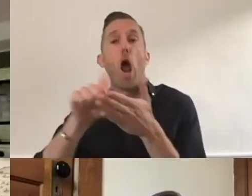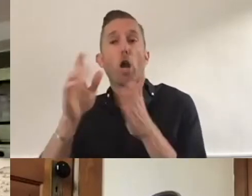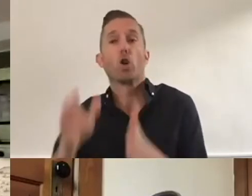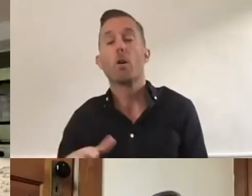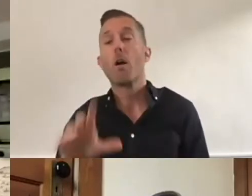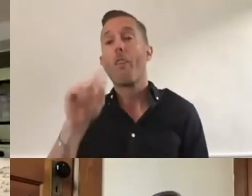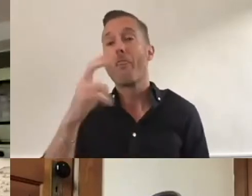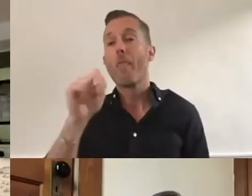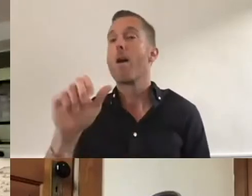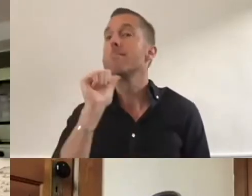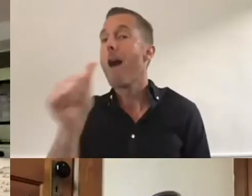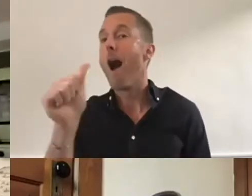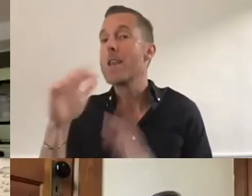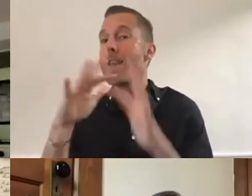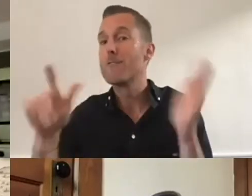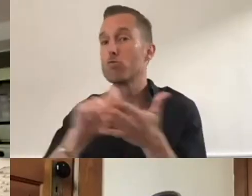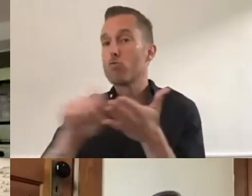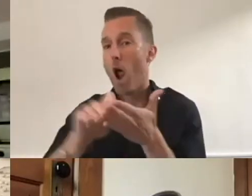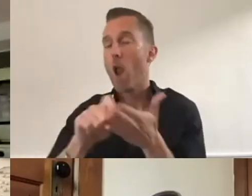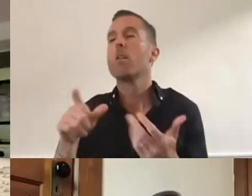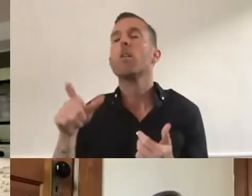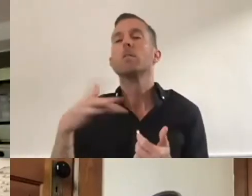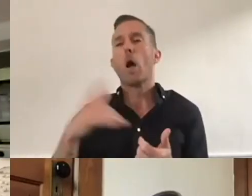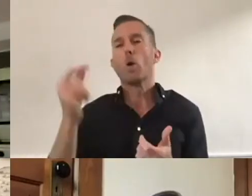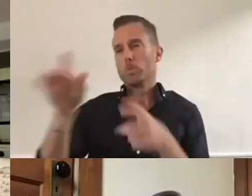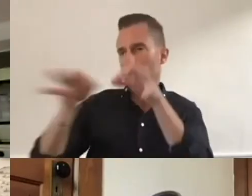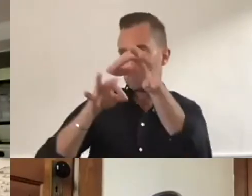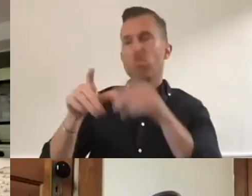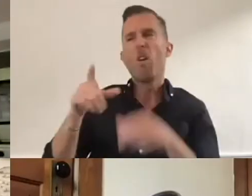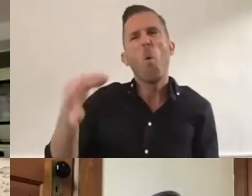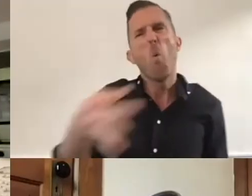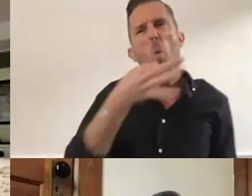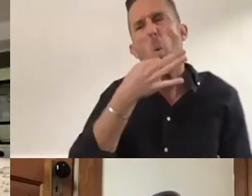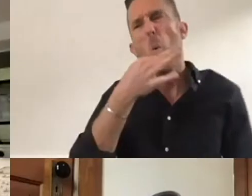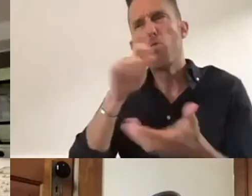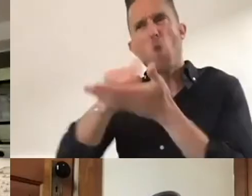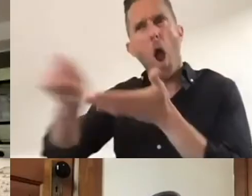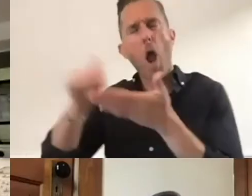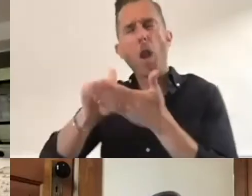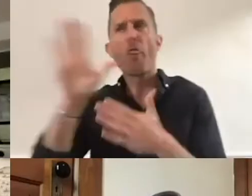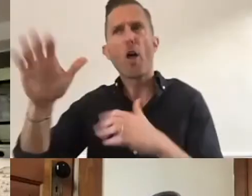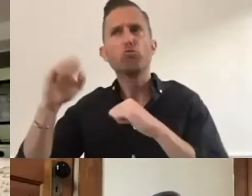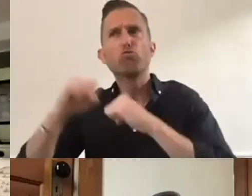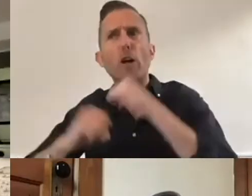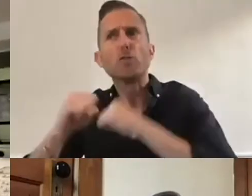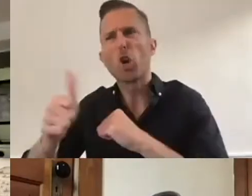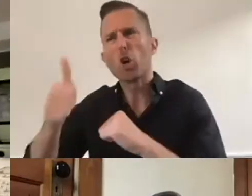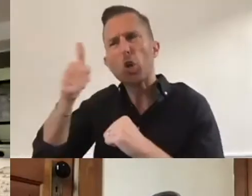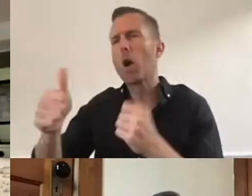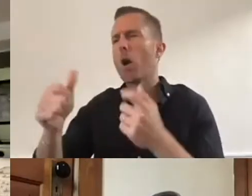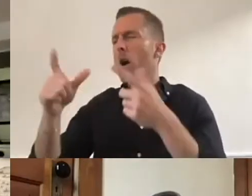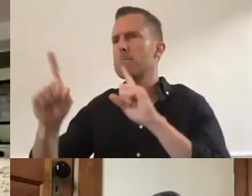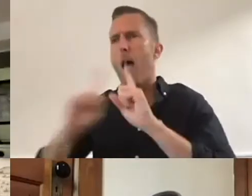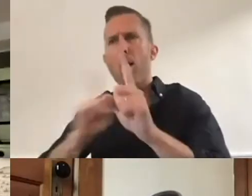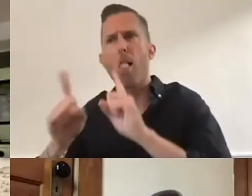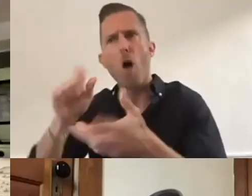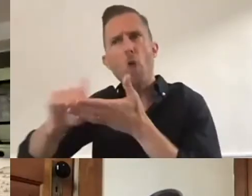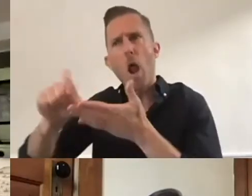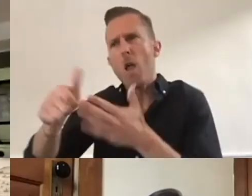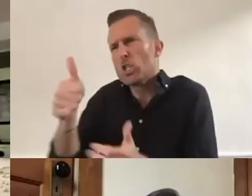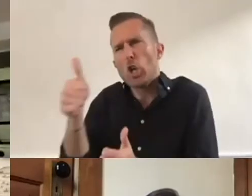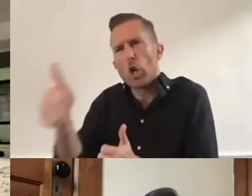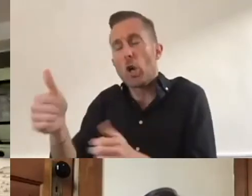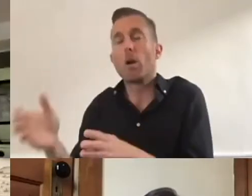go off on their structure and dialogue and personal experience. But when it comes to a diverse writer